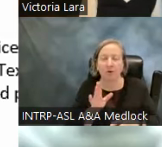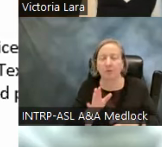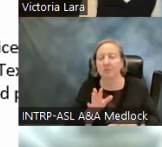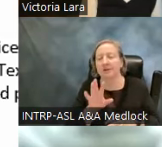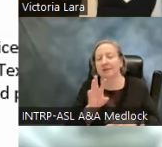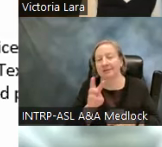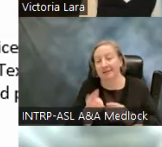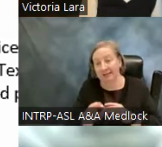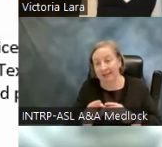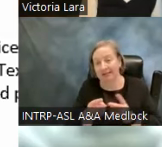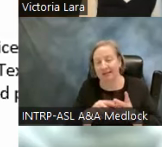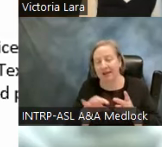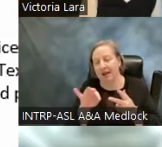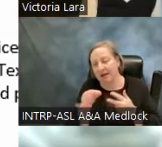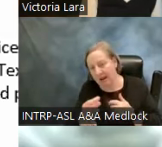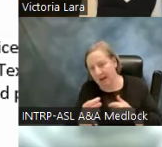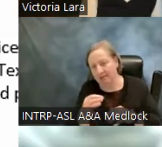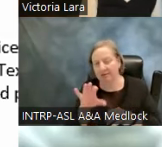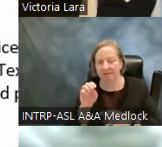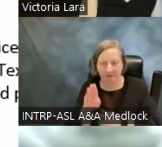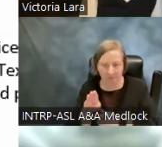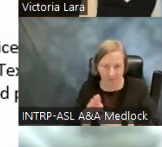9th of February.